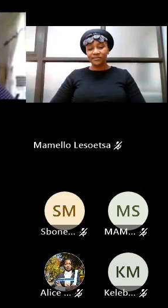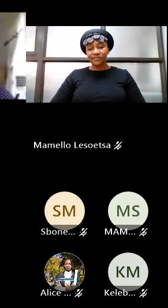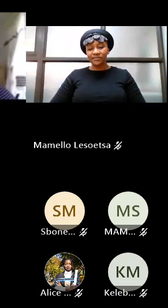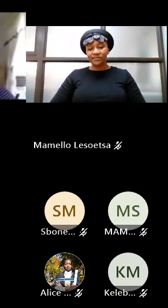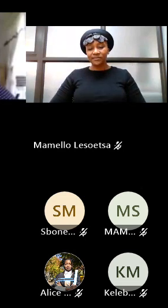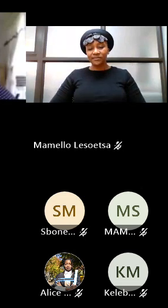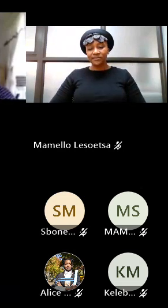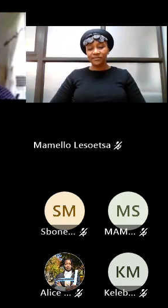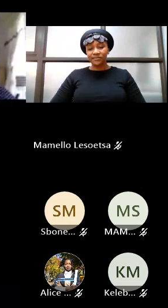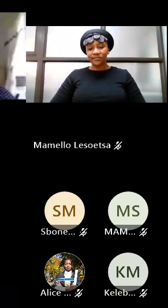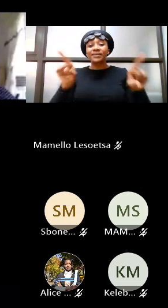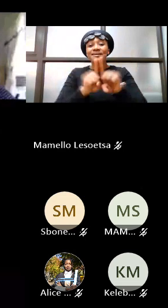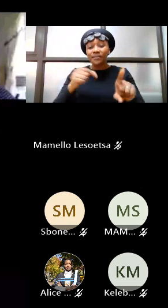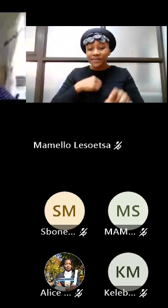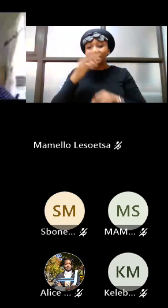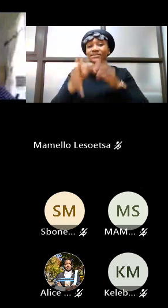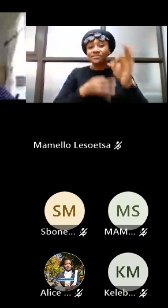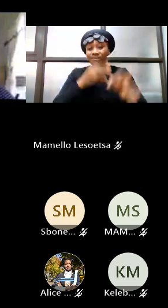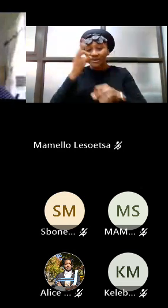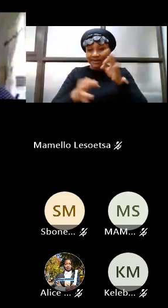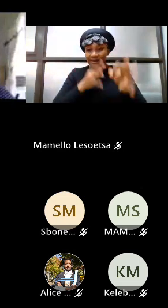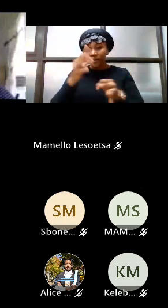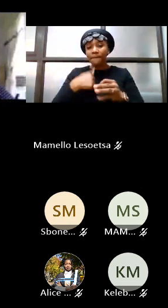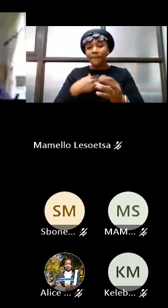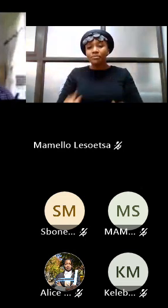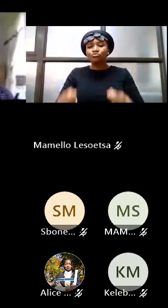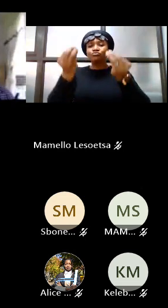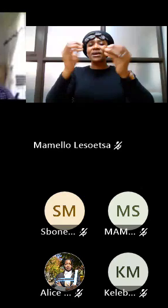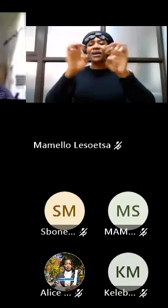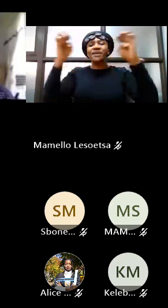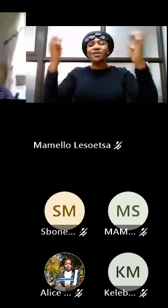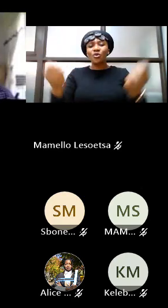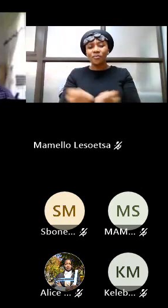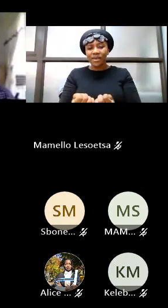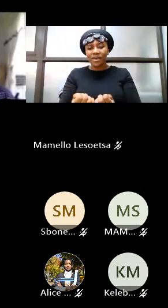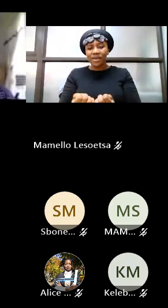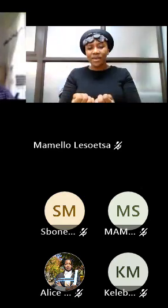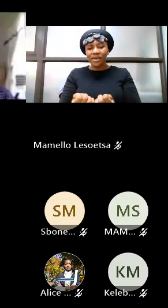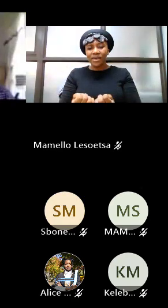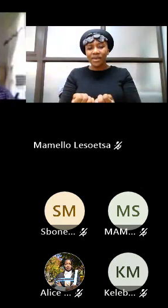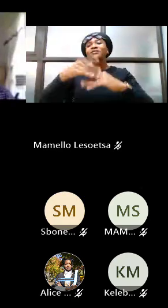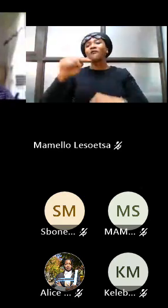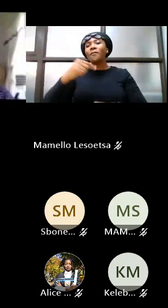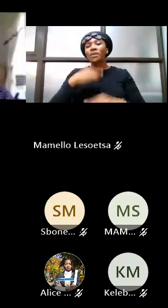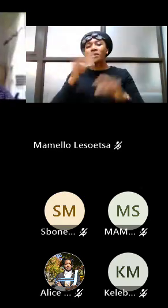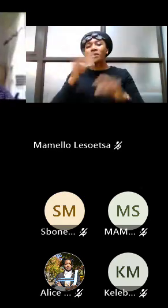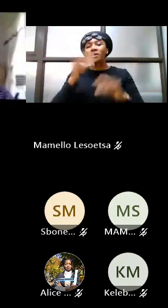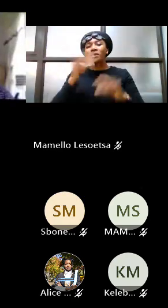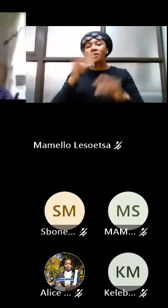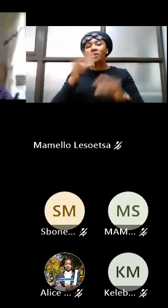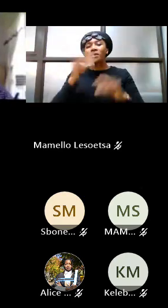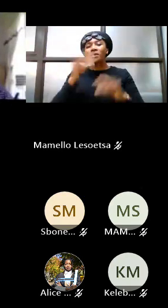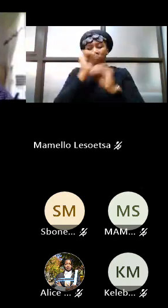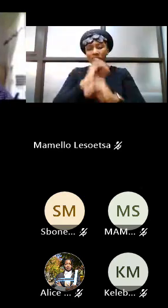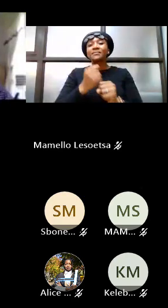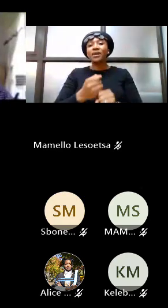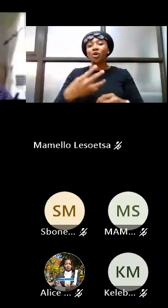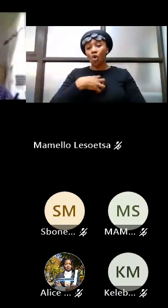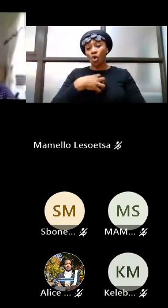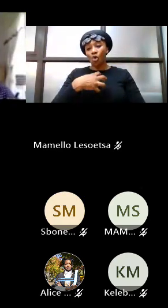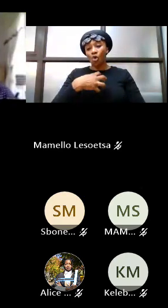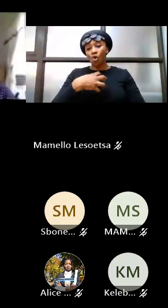So like I said, growing up in an environment that's not built for me at school, you have to make your own